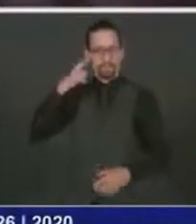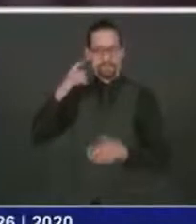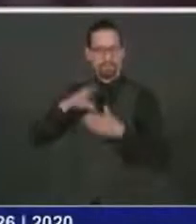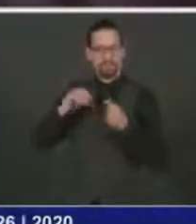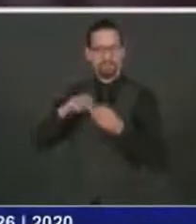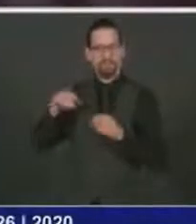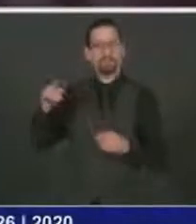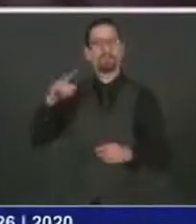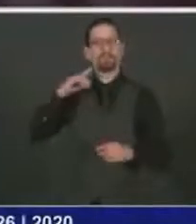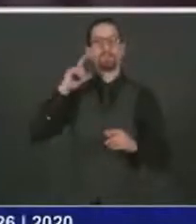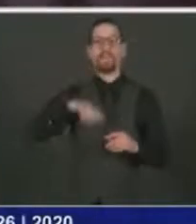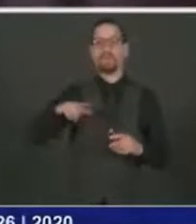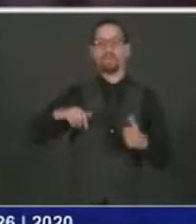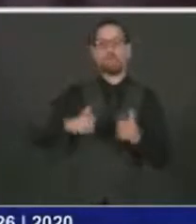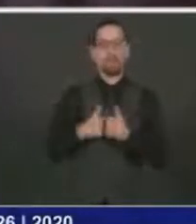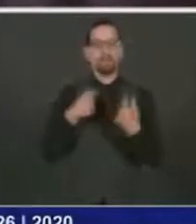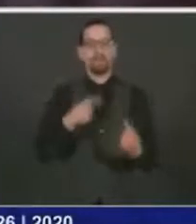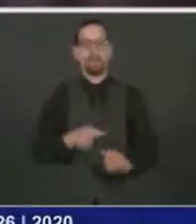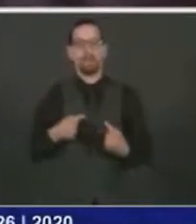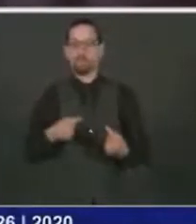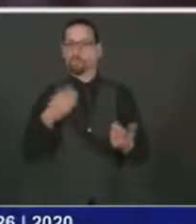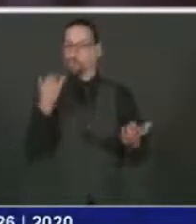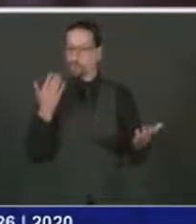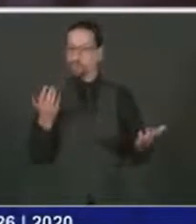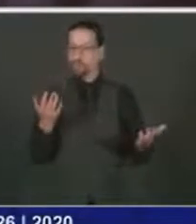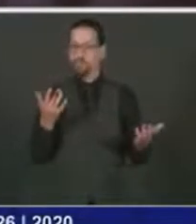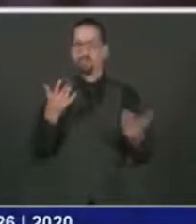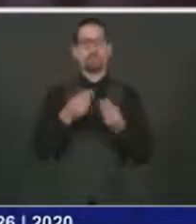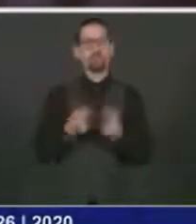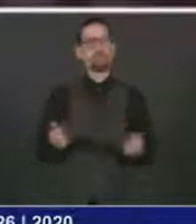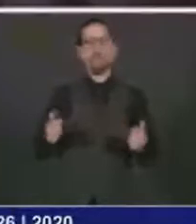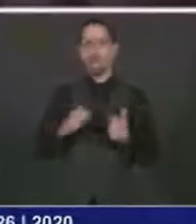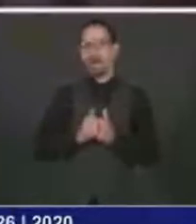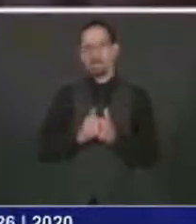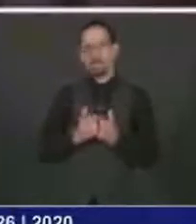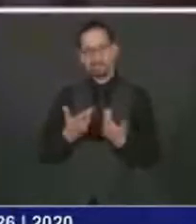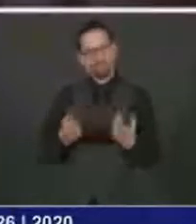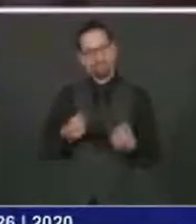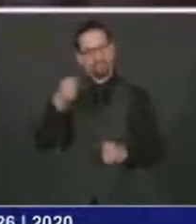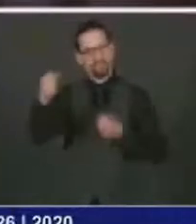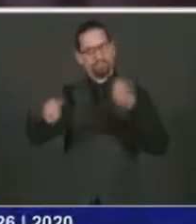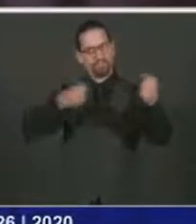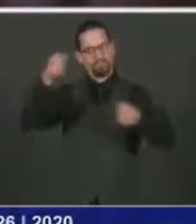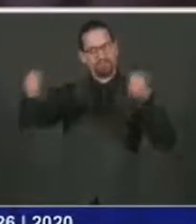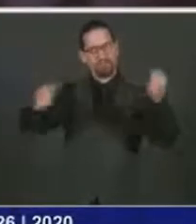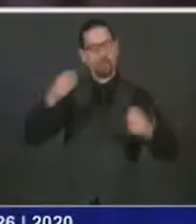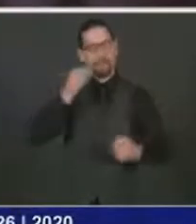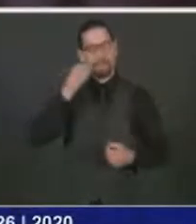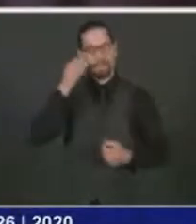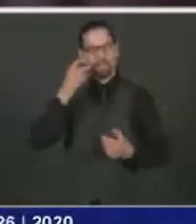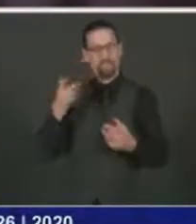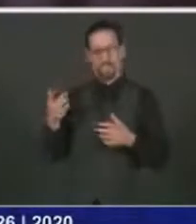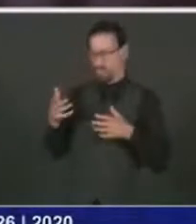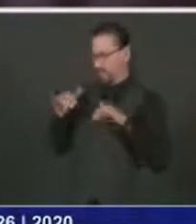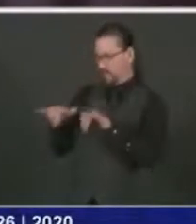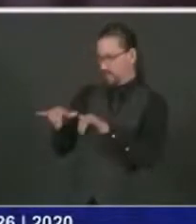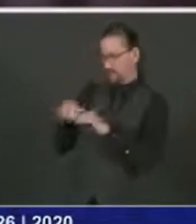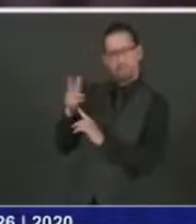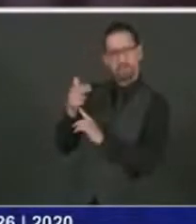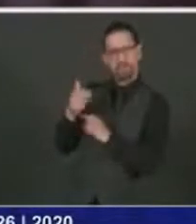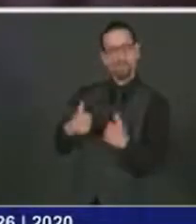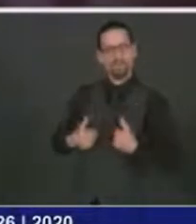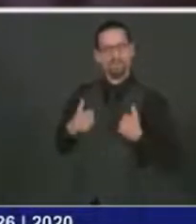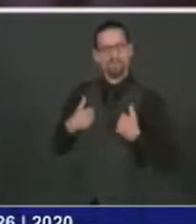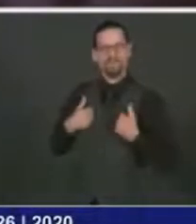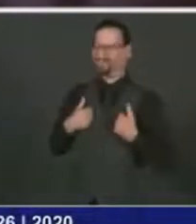well, because the solution is not future hotel stays, but rather permanent affordable